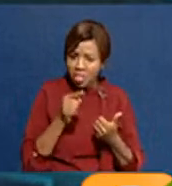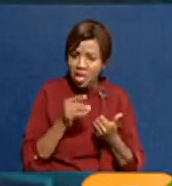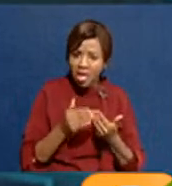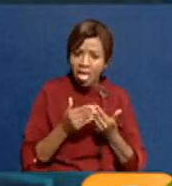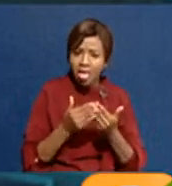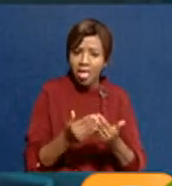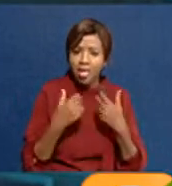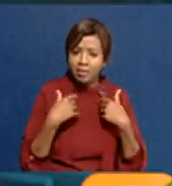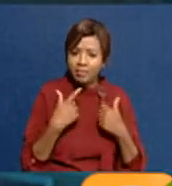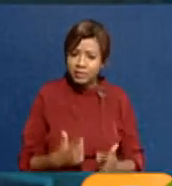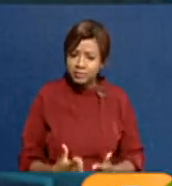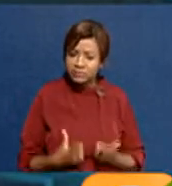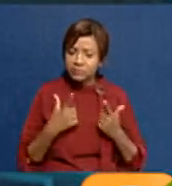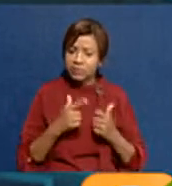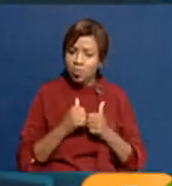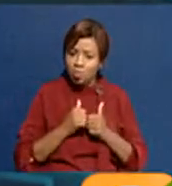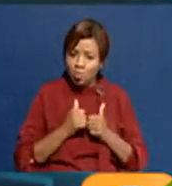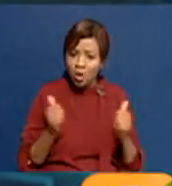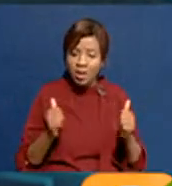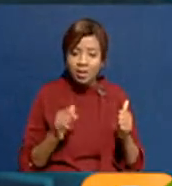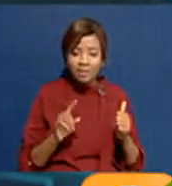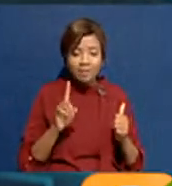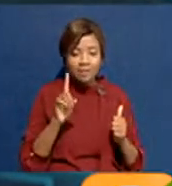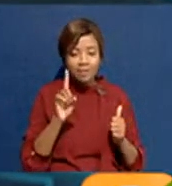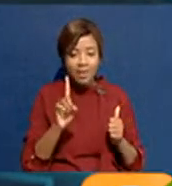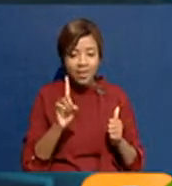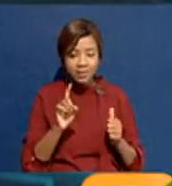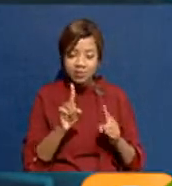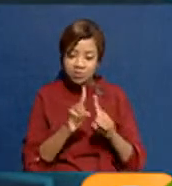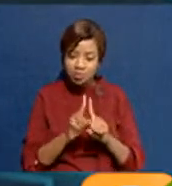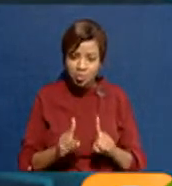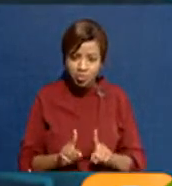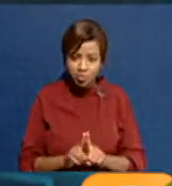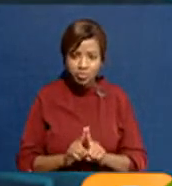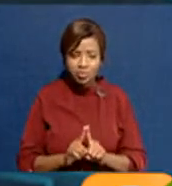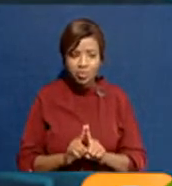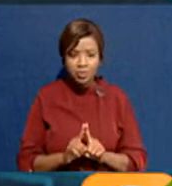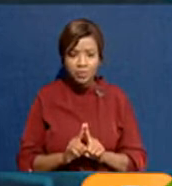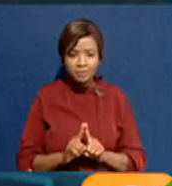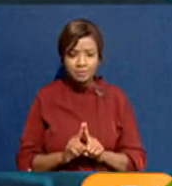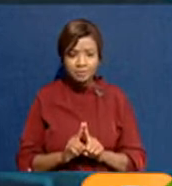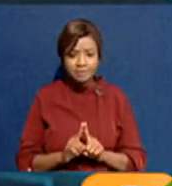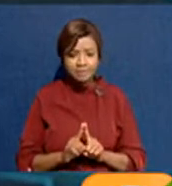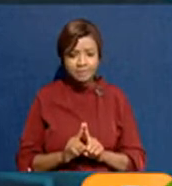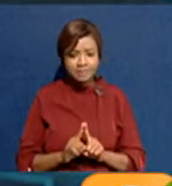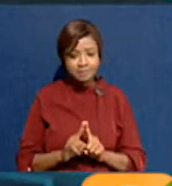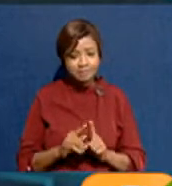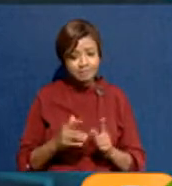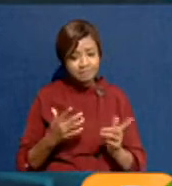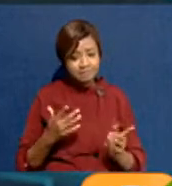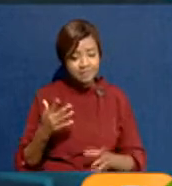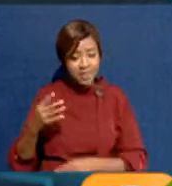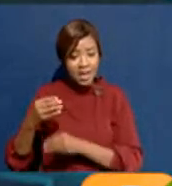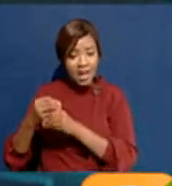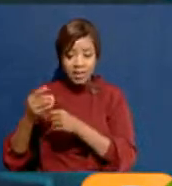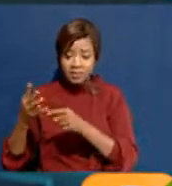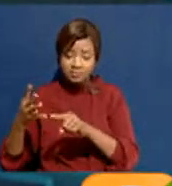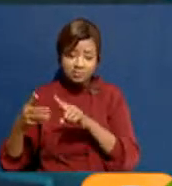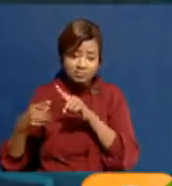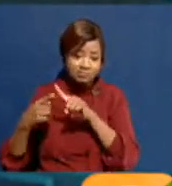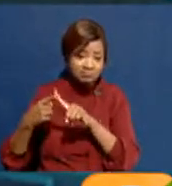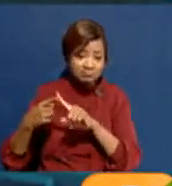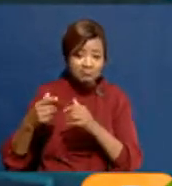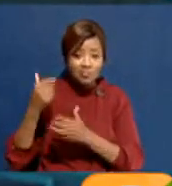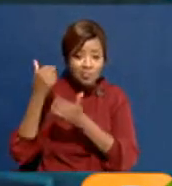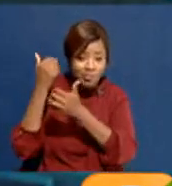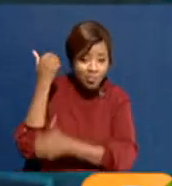survival strategies. But again, like we said, poverty levels, we must tackle